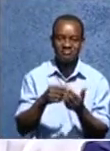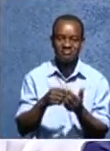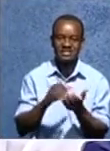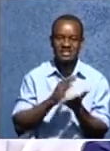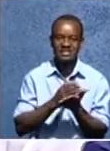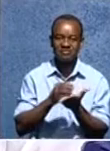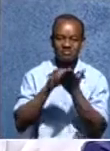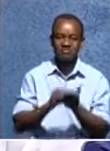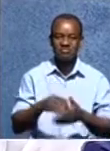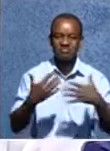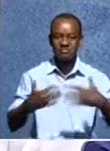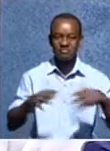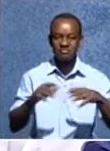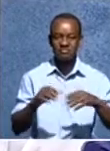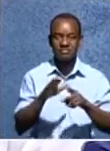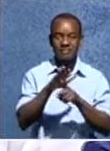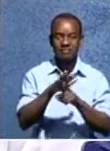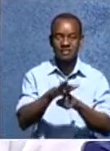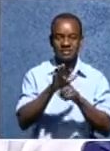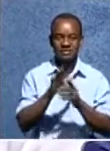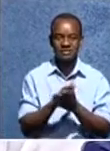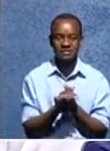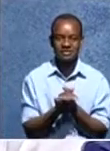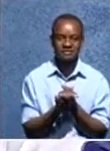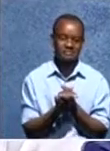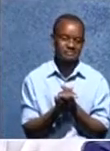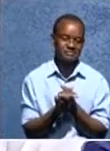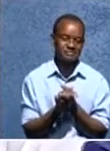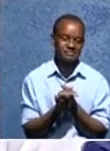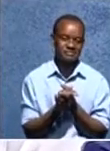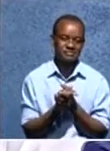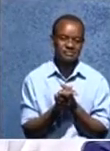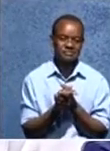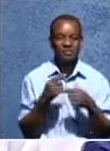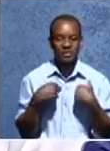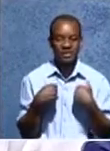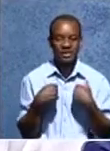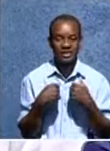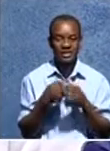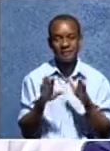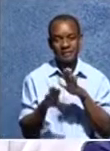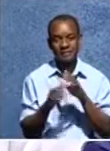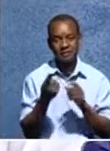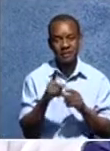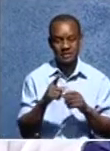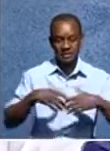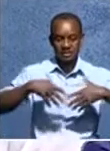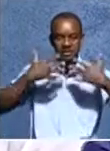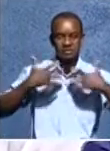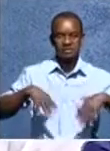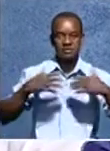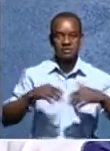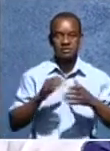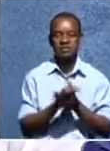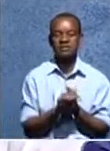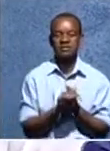countries where this type of event was hosted. So we are within the margins, but besides that, the industry has gone out its way